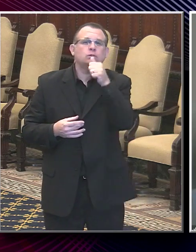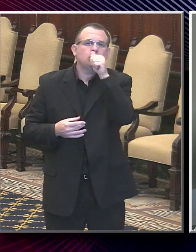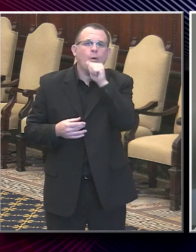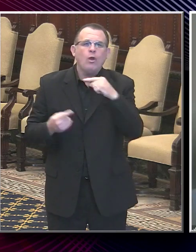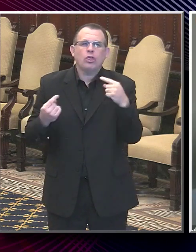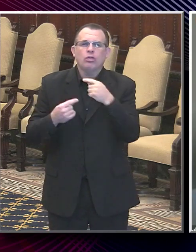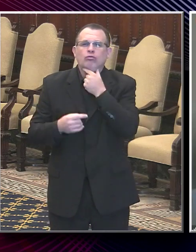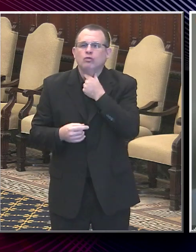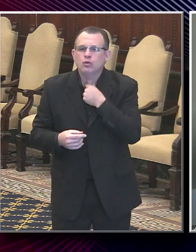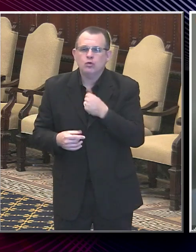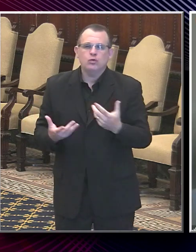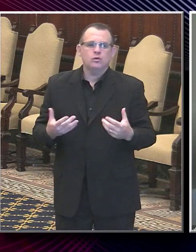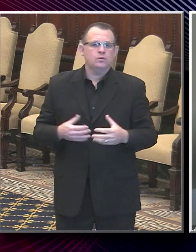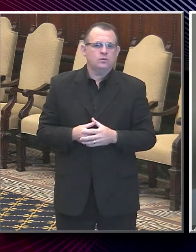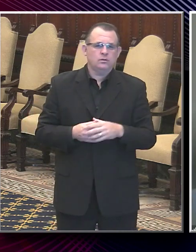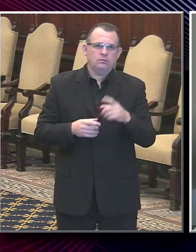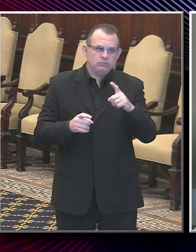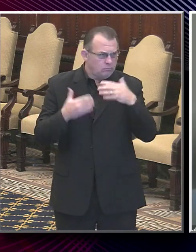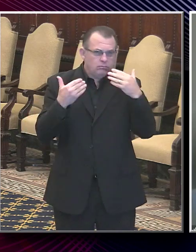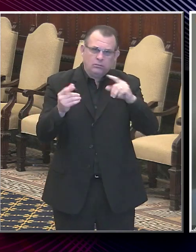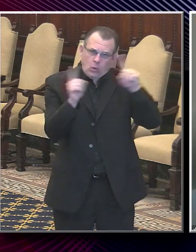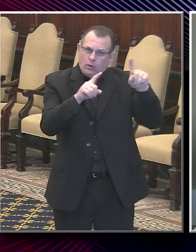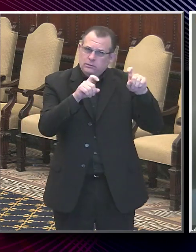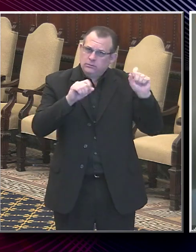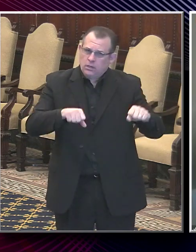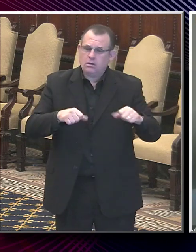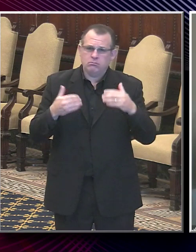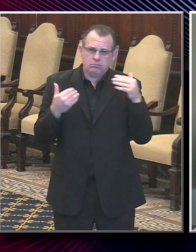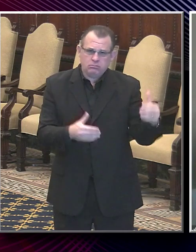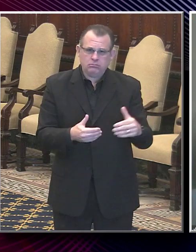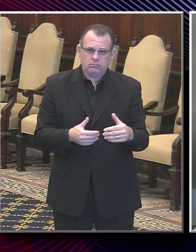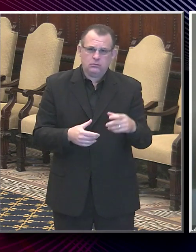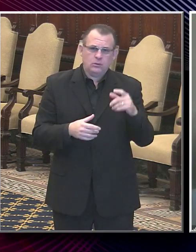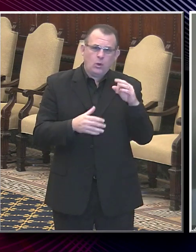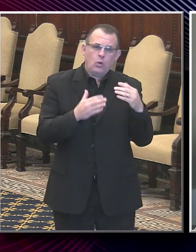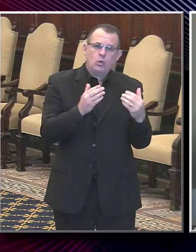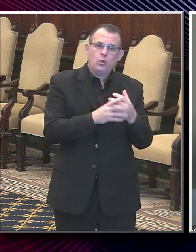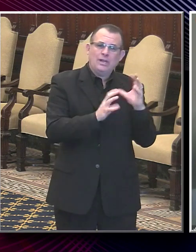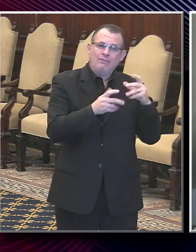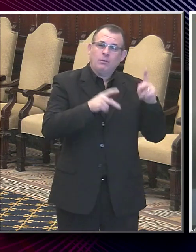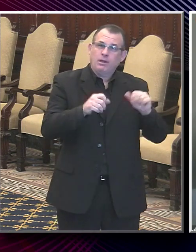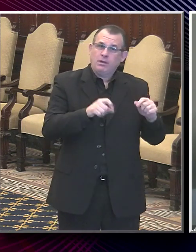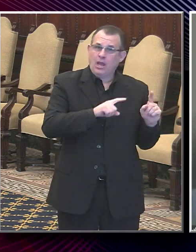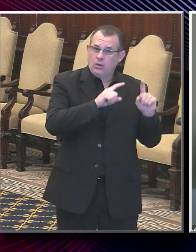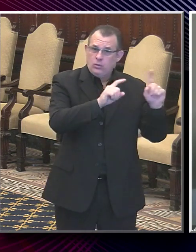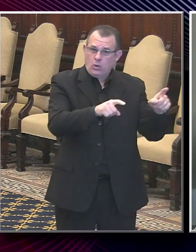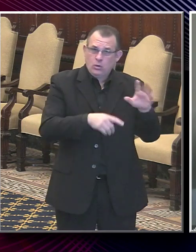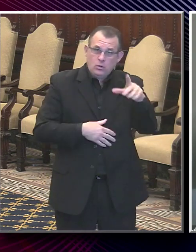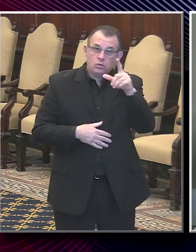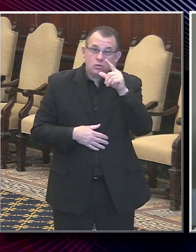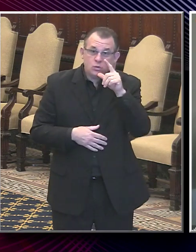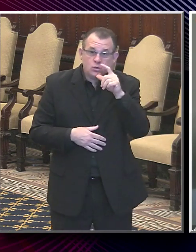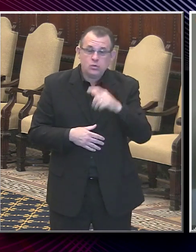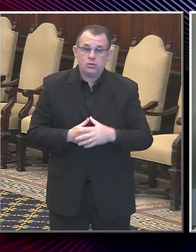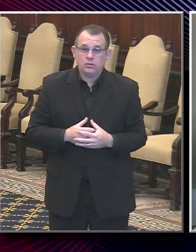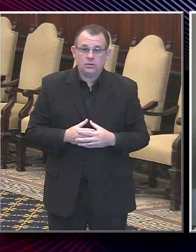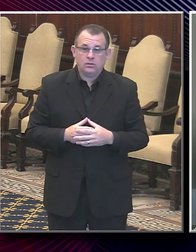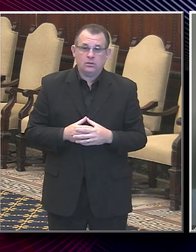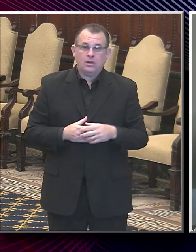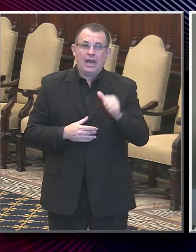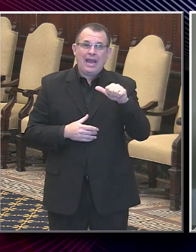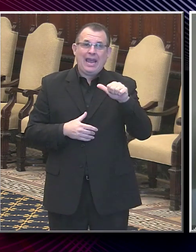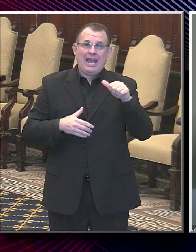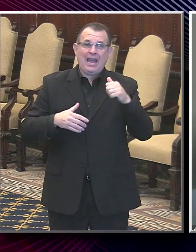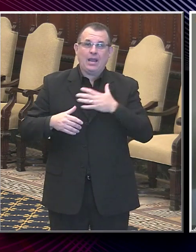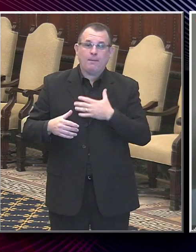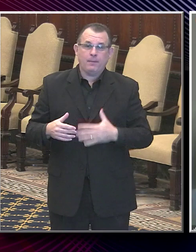a test. And today we're adding one new category of people that can go in and get a test that we're encouraging to get a test. That would be anybody, even